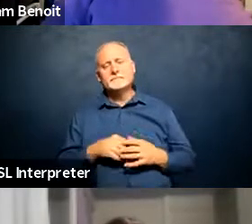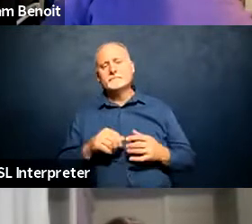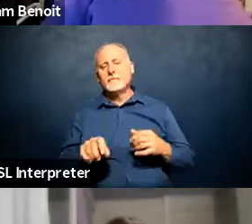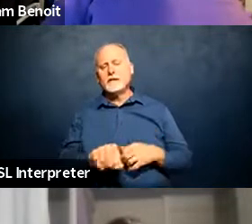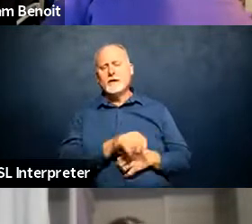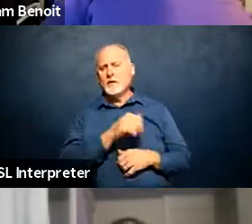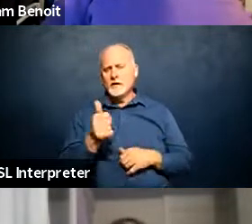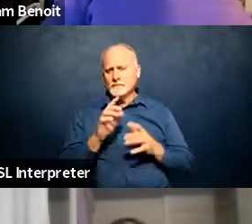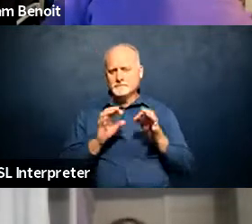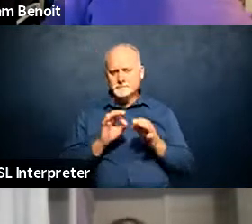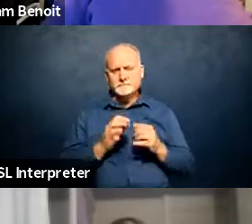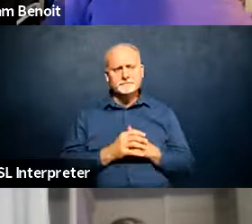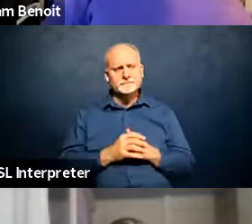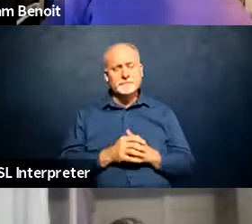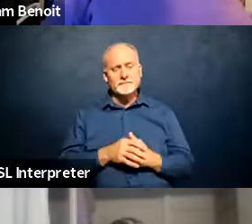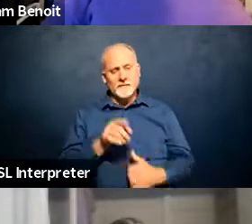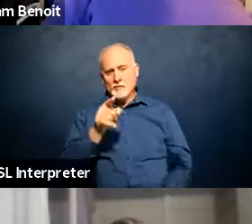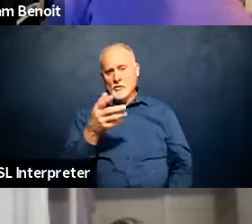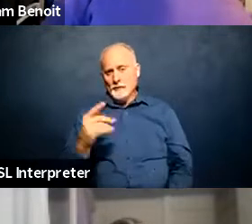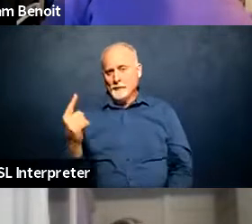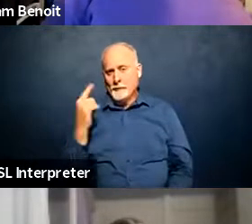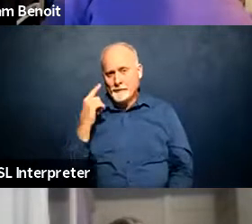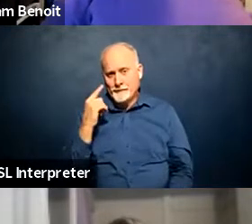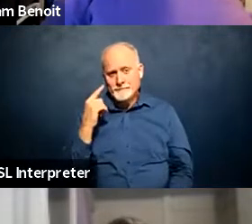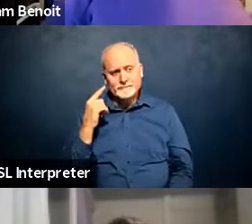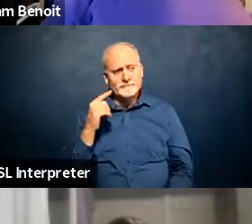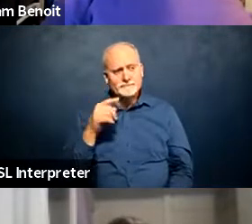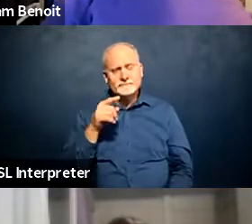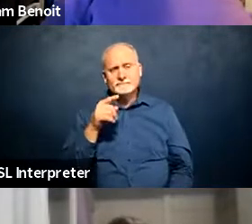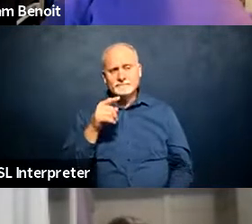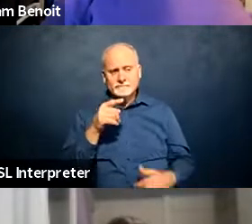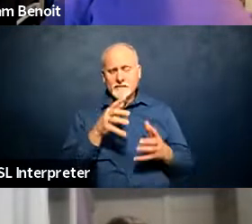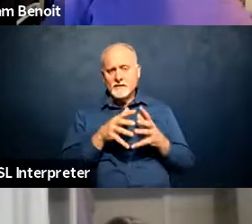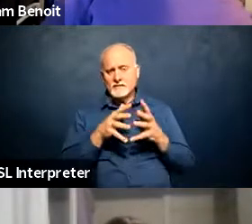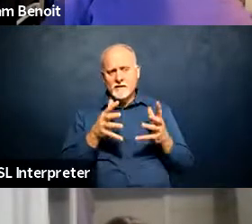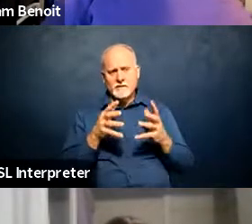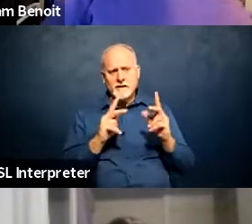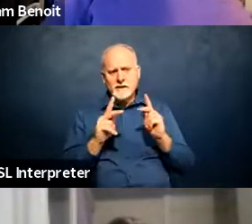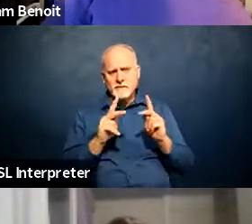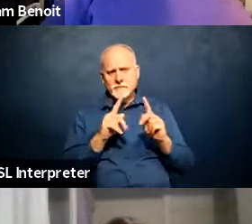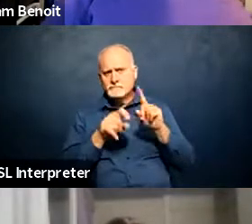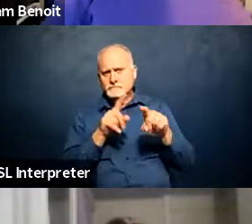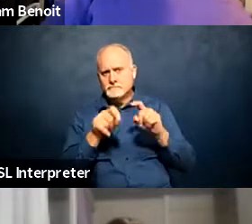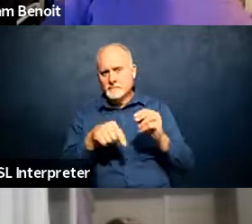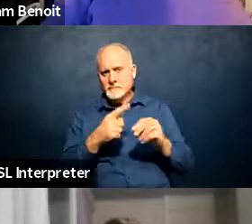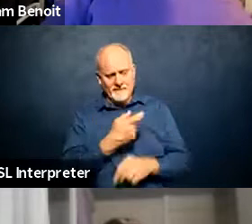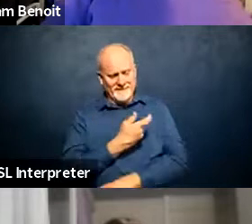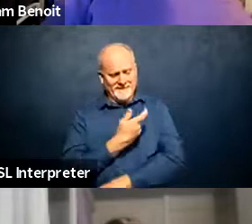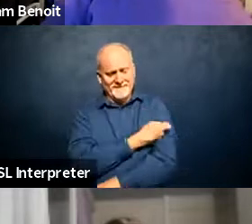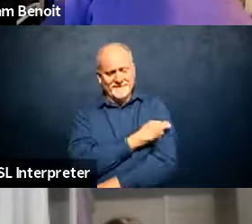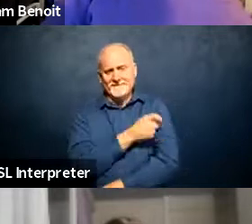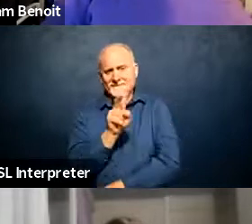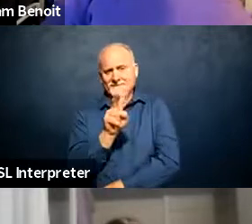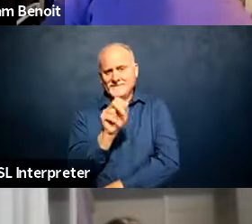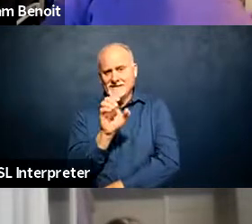this is that you've heard, and there's certainly a tremendous amount of interest in the vaccine. And as